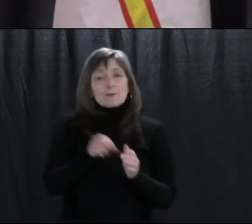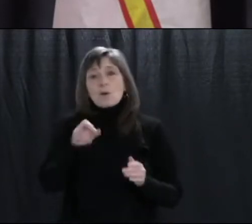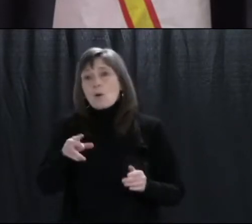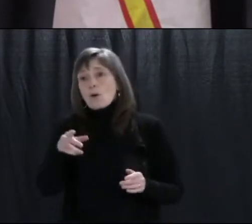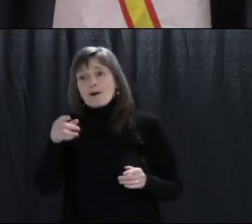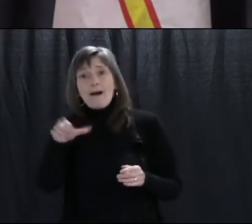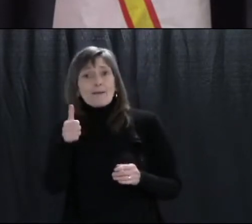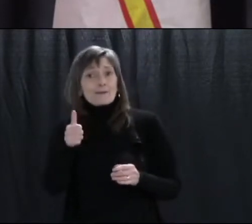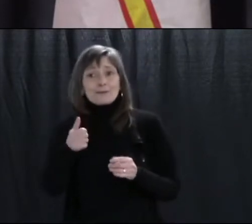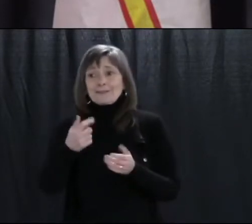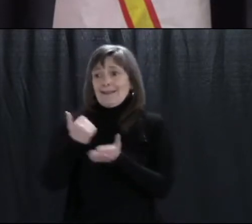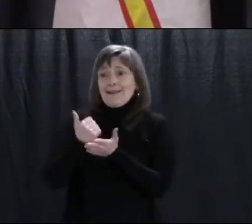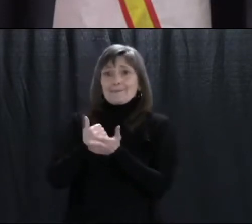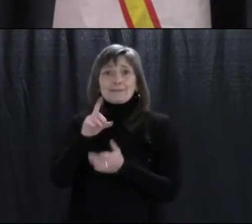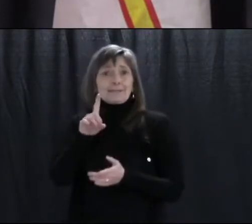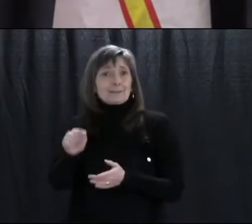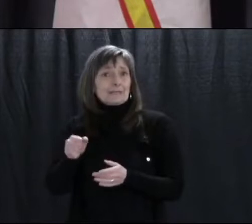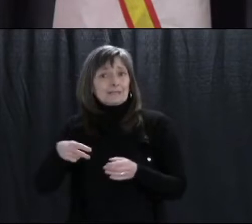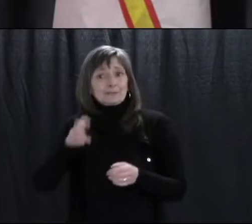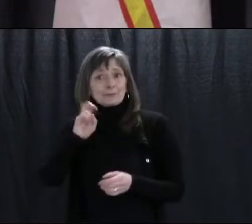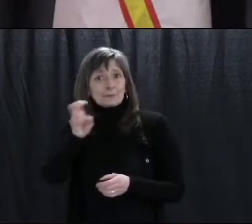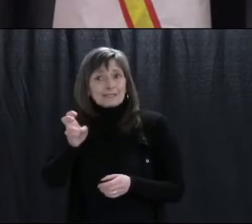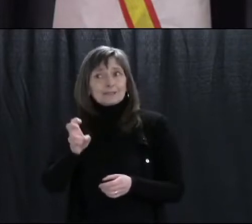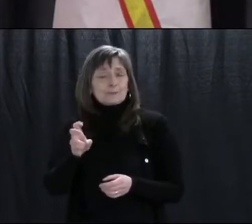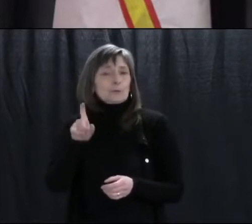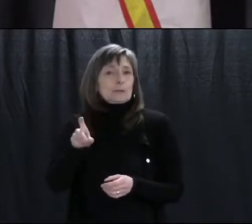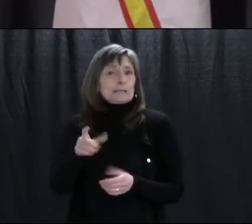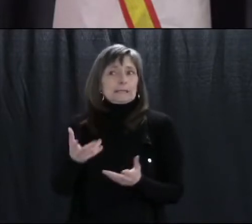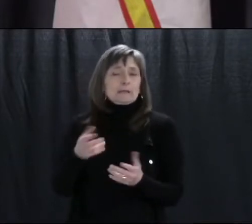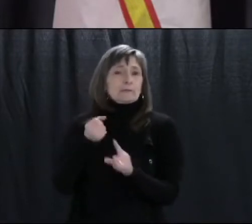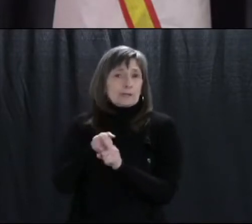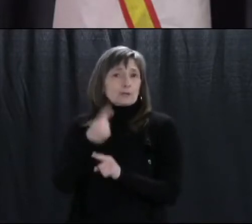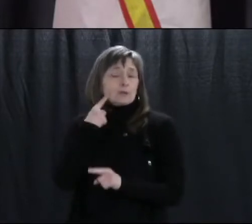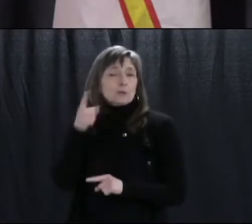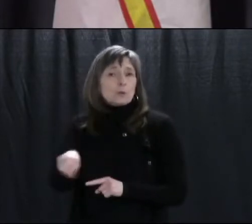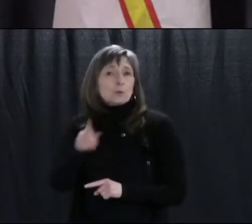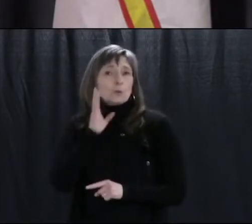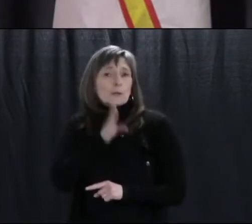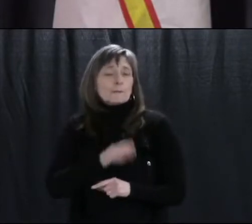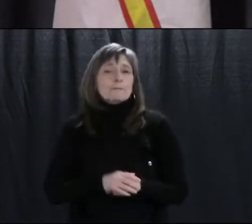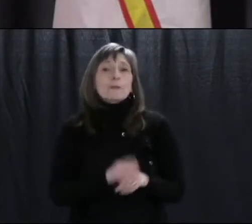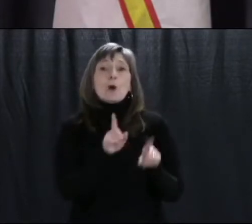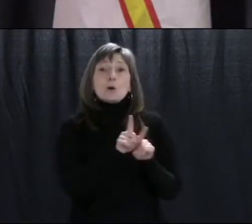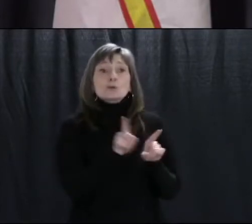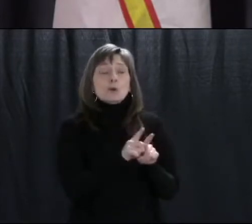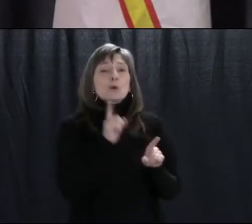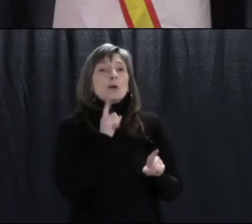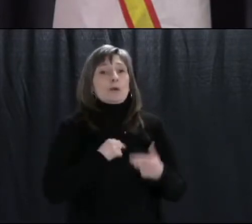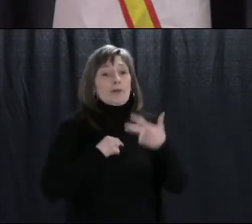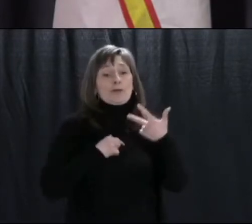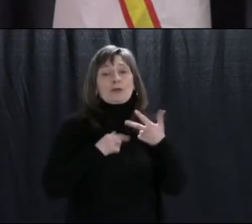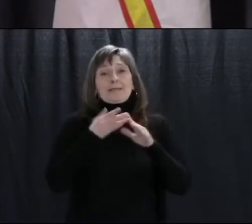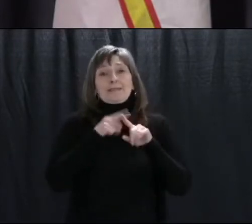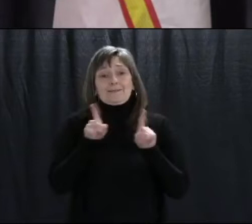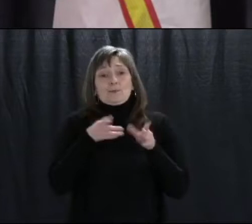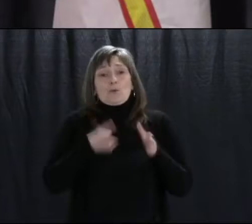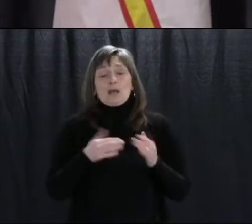And starting today, we also have health professionals on site at the 3 points of entry into our